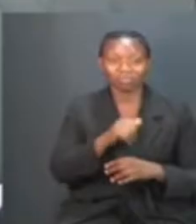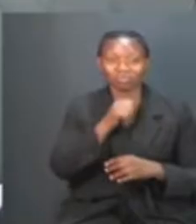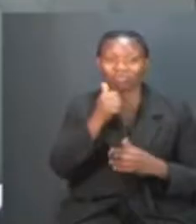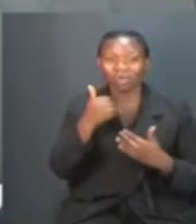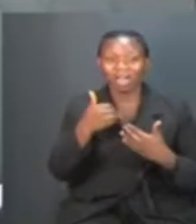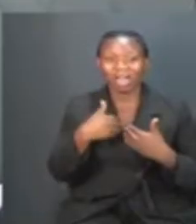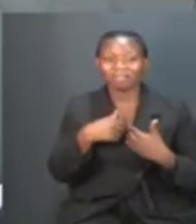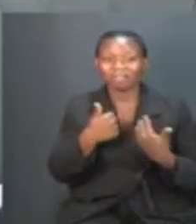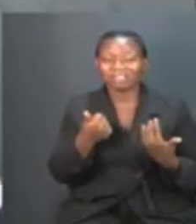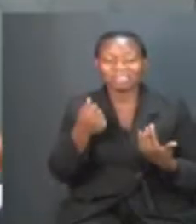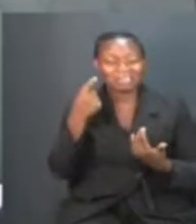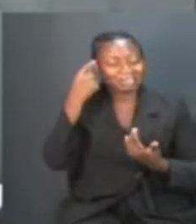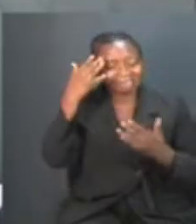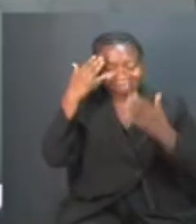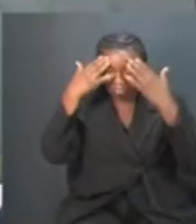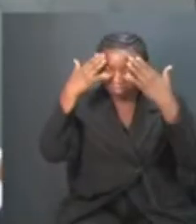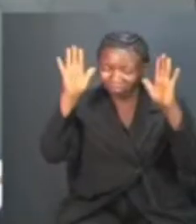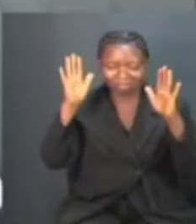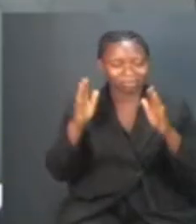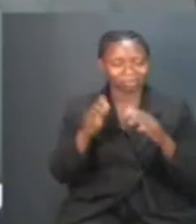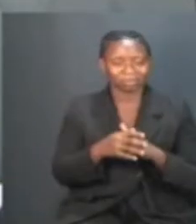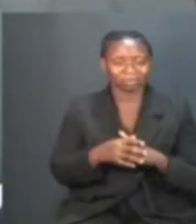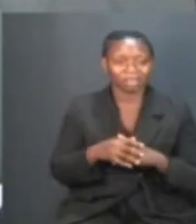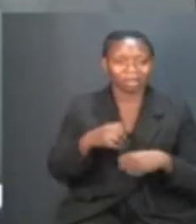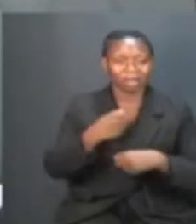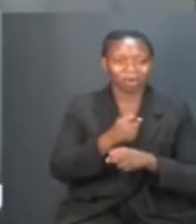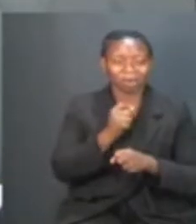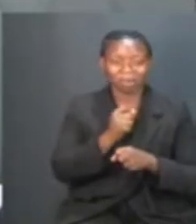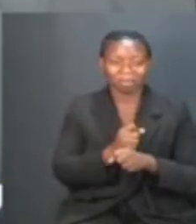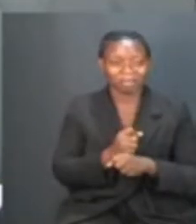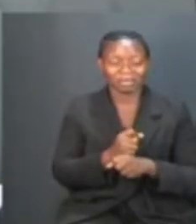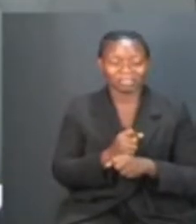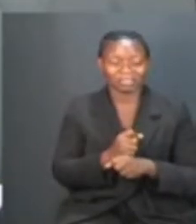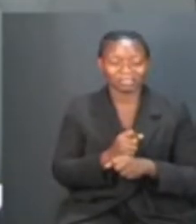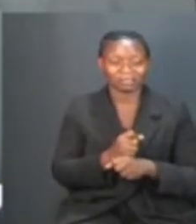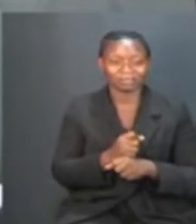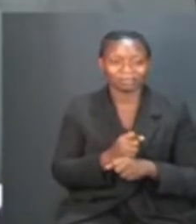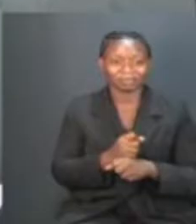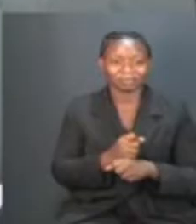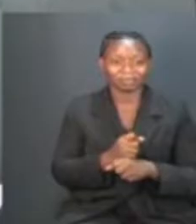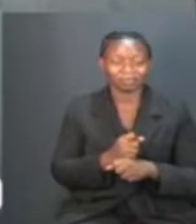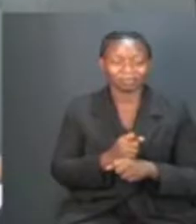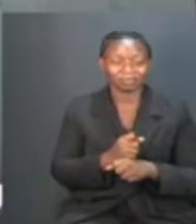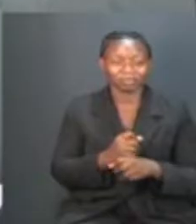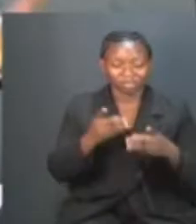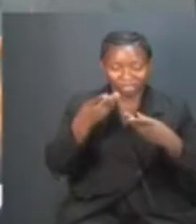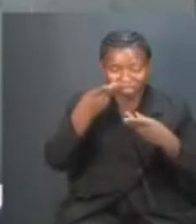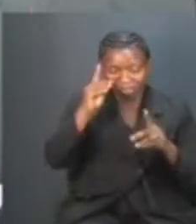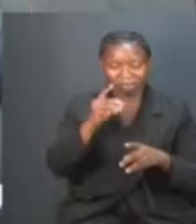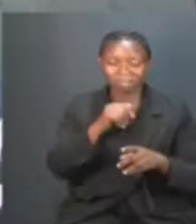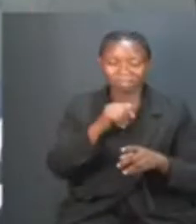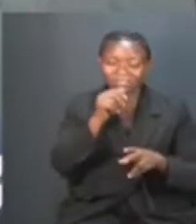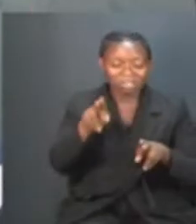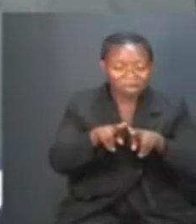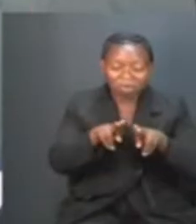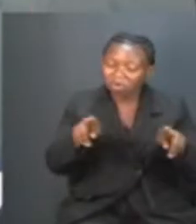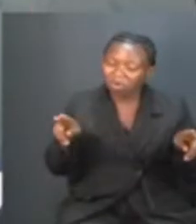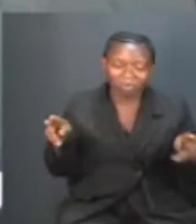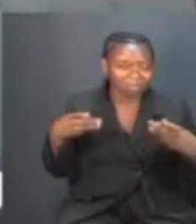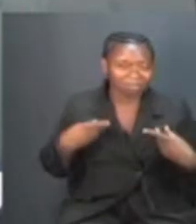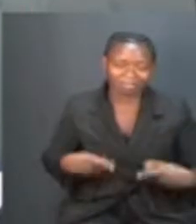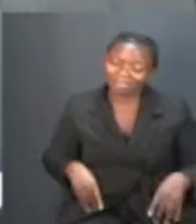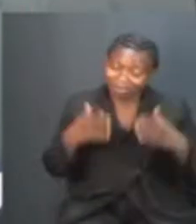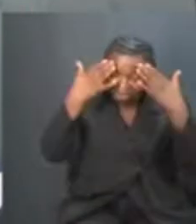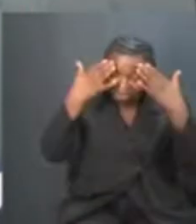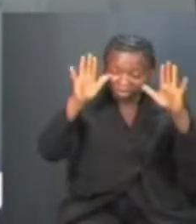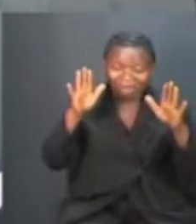have anything in mind that I was making a conscious effort of what we have decided on. It was a normal way that I